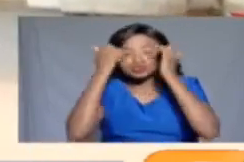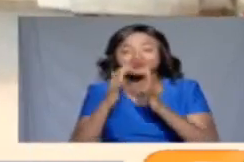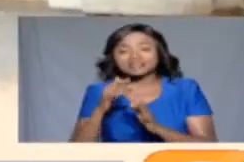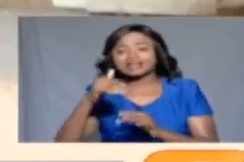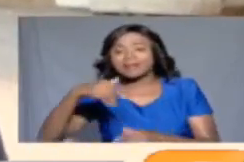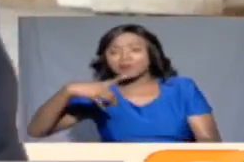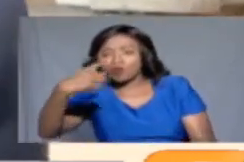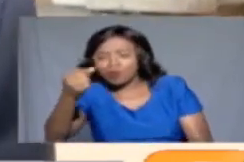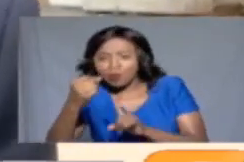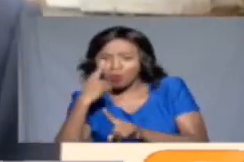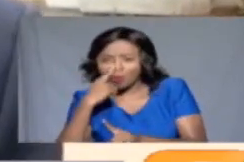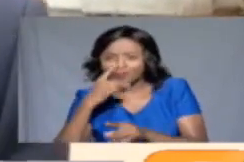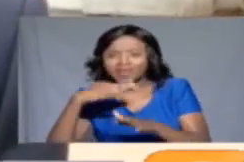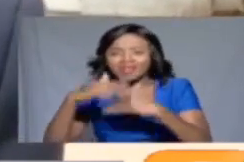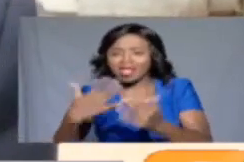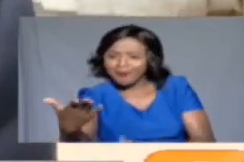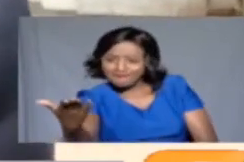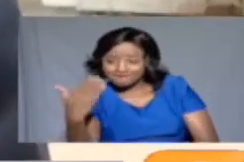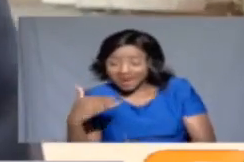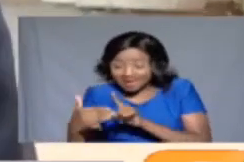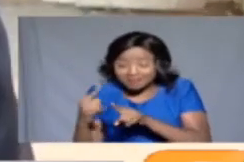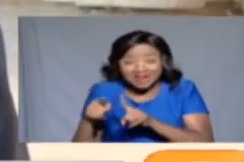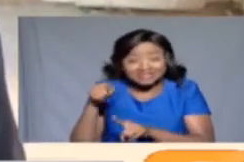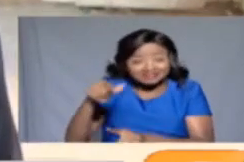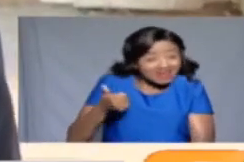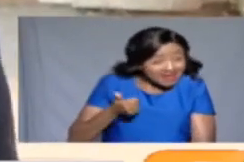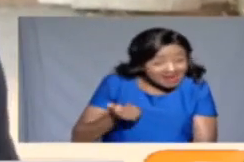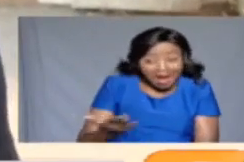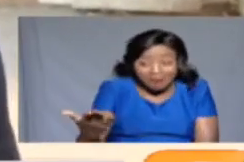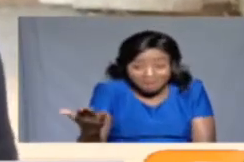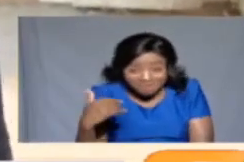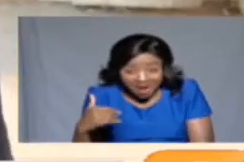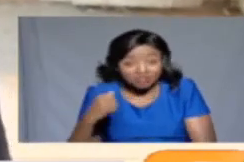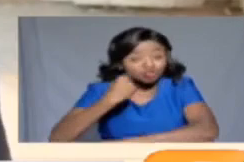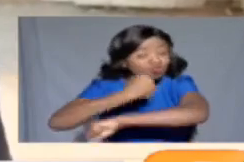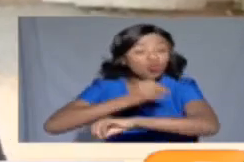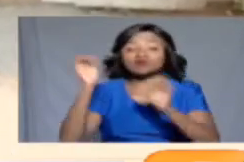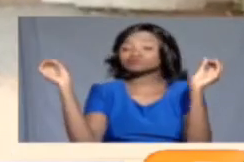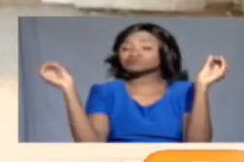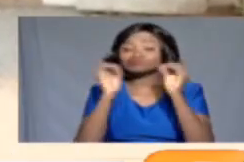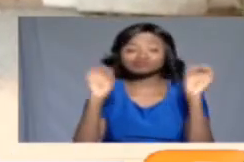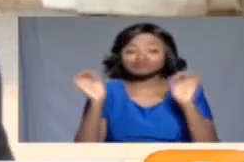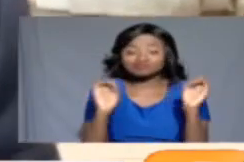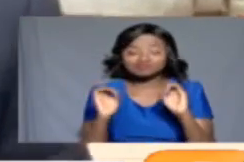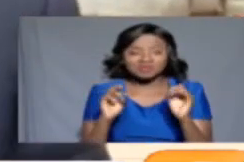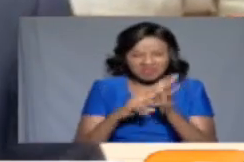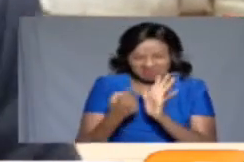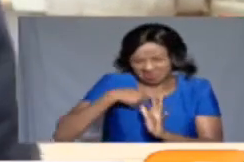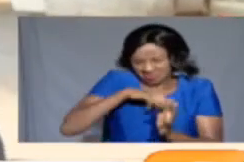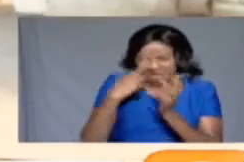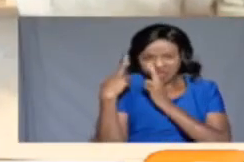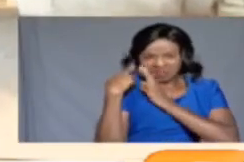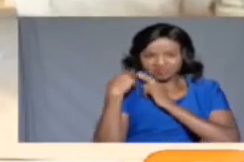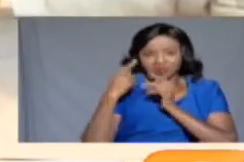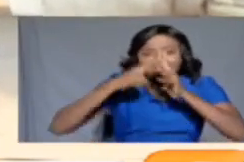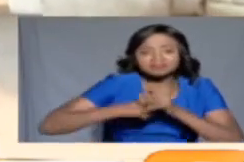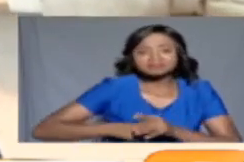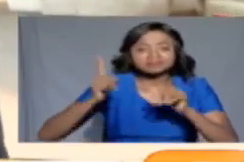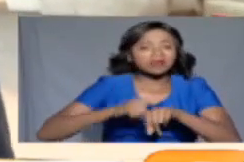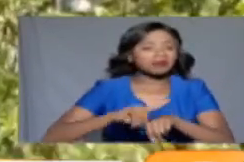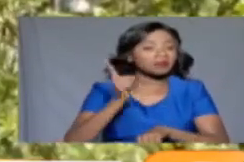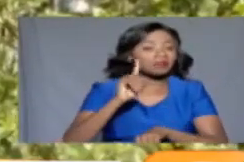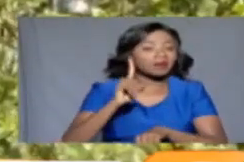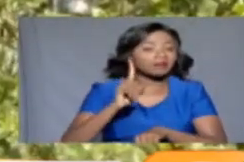their parents. This student did not get back to school from home. Where does our responsibility begin as an